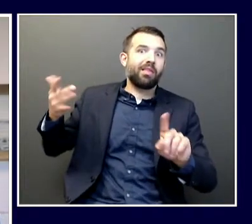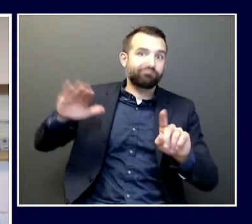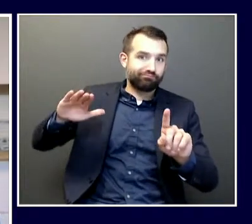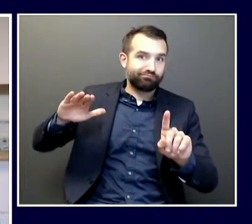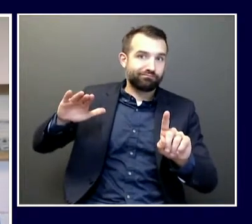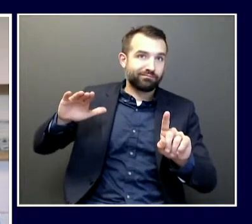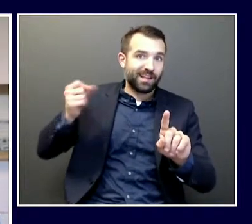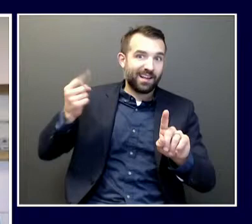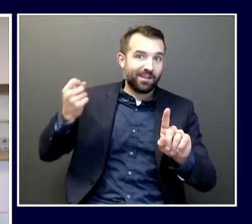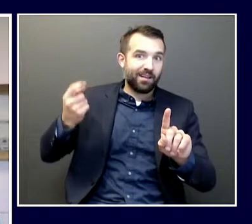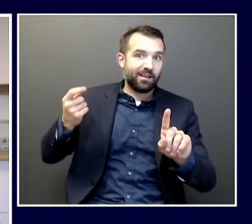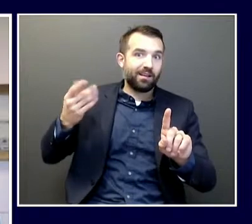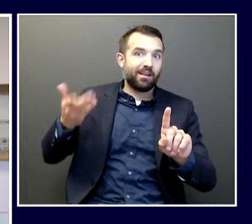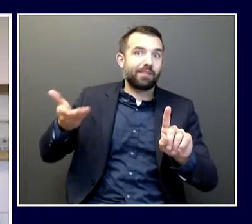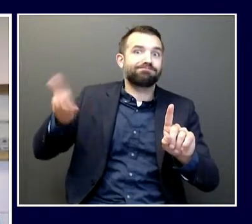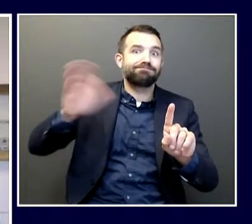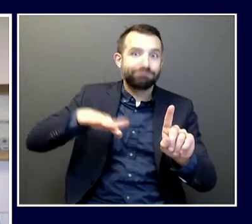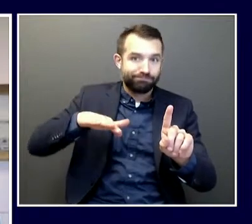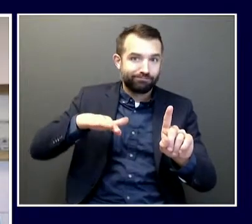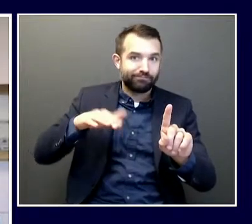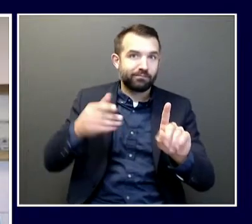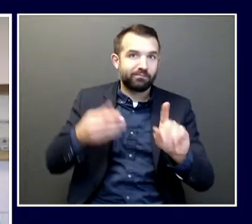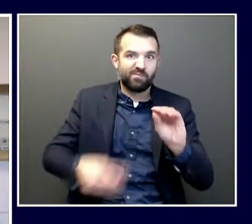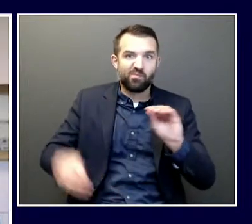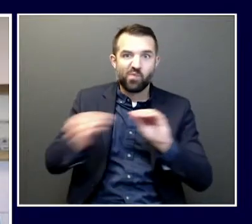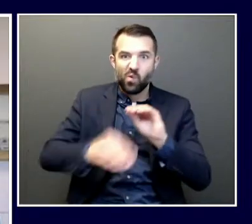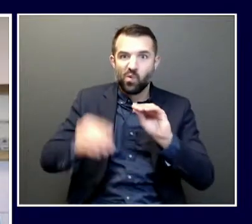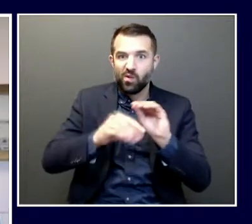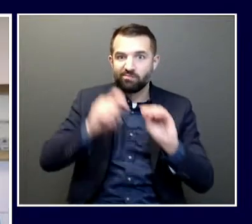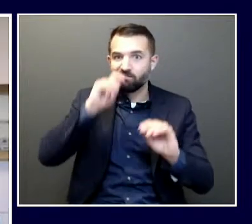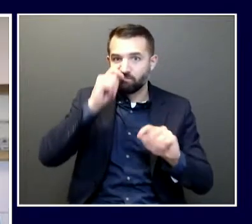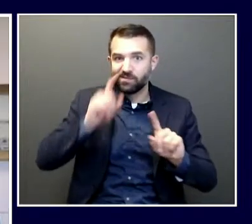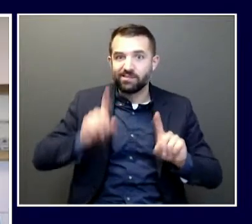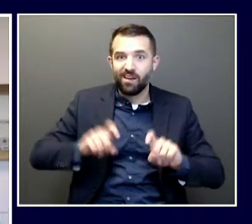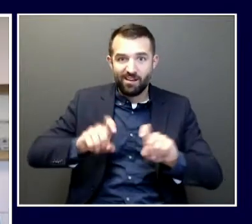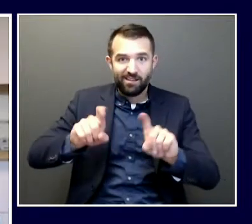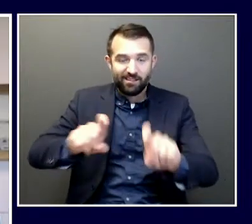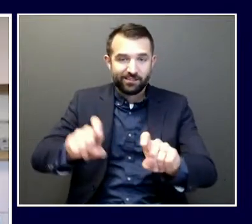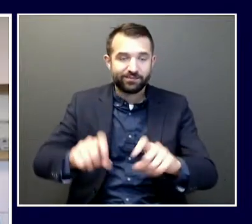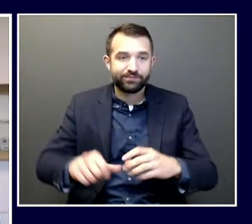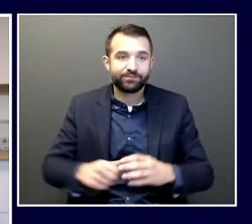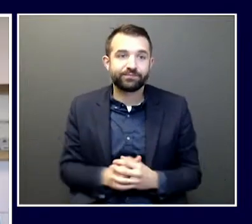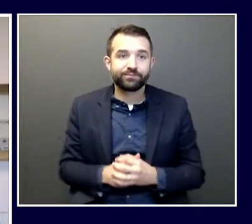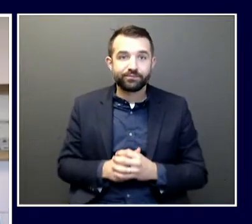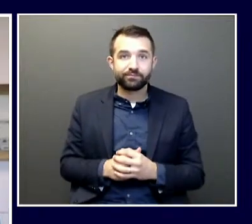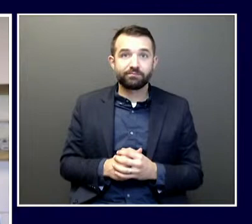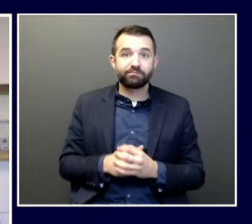fruit. In terms of hospitalizations, cumulatively,